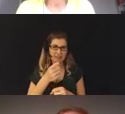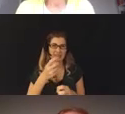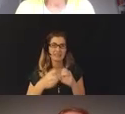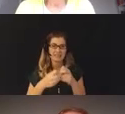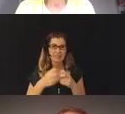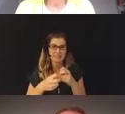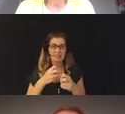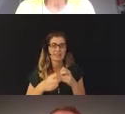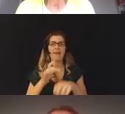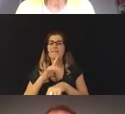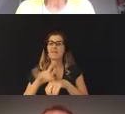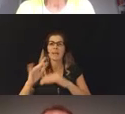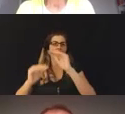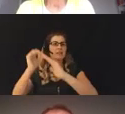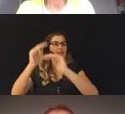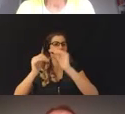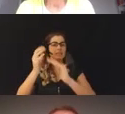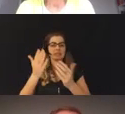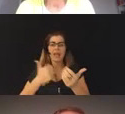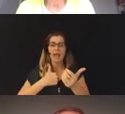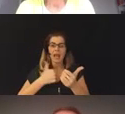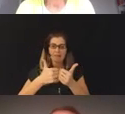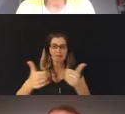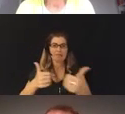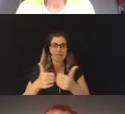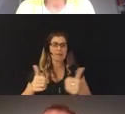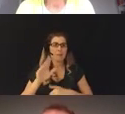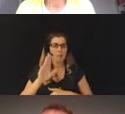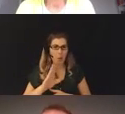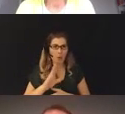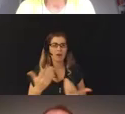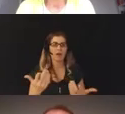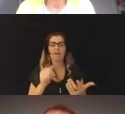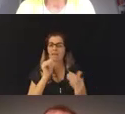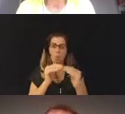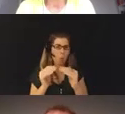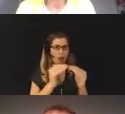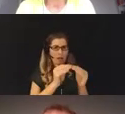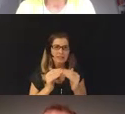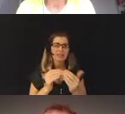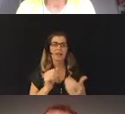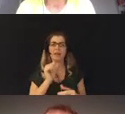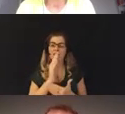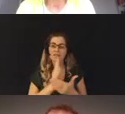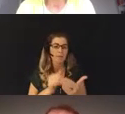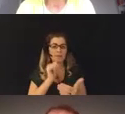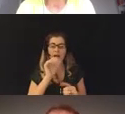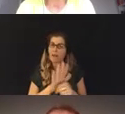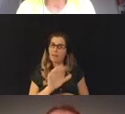in Baltimore, segregation in Baltimore, income inequality in Baltimore, unemployment in Baltimore.